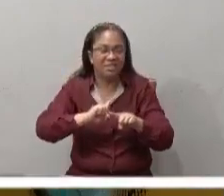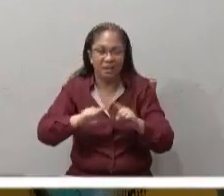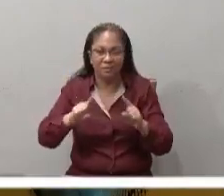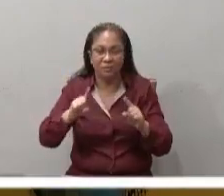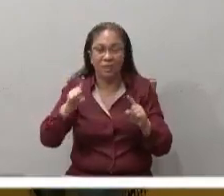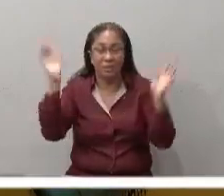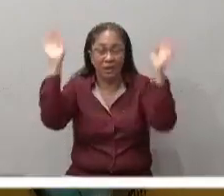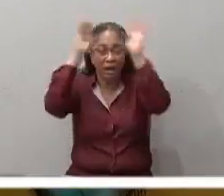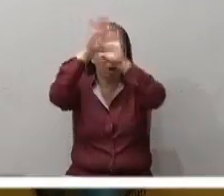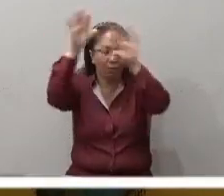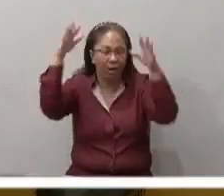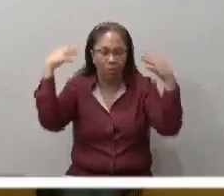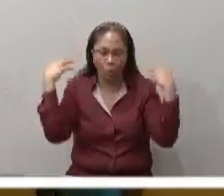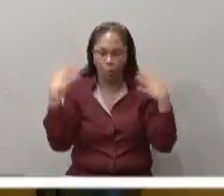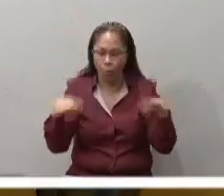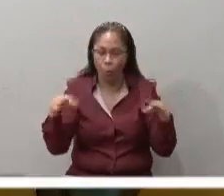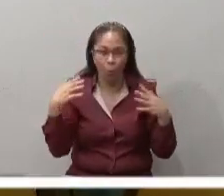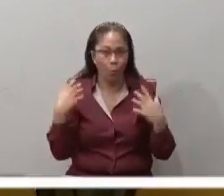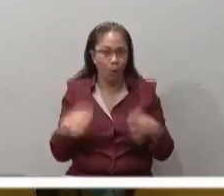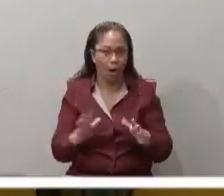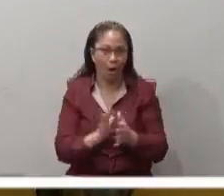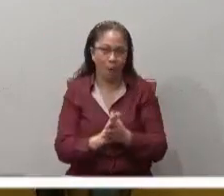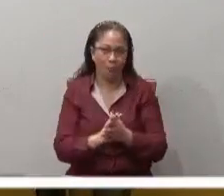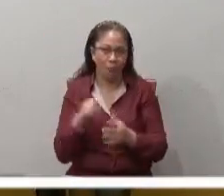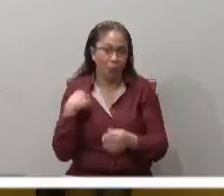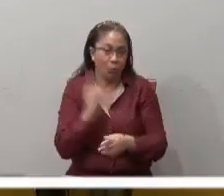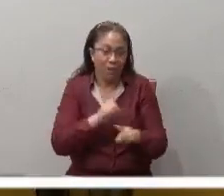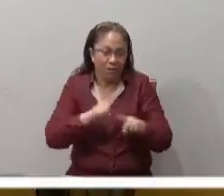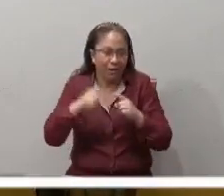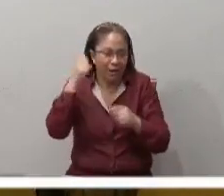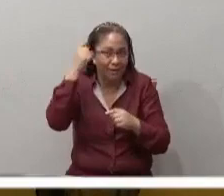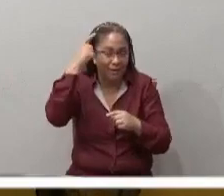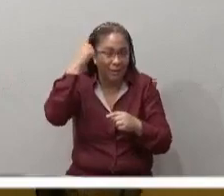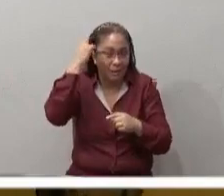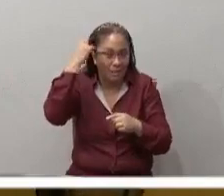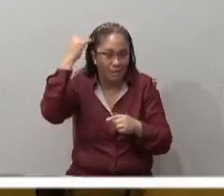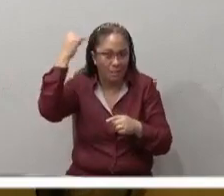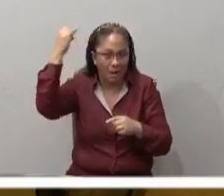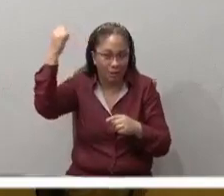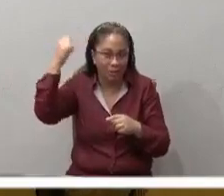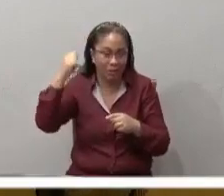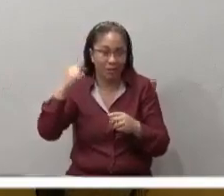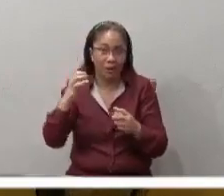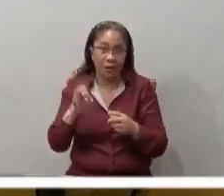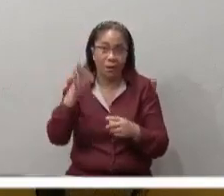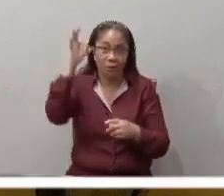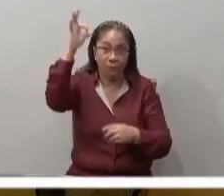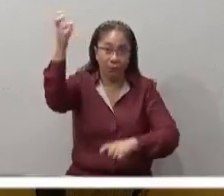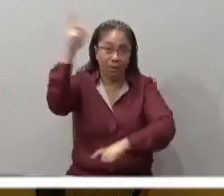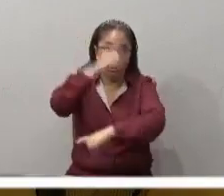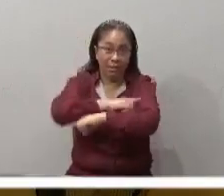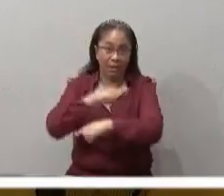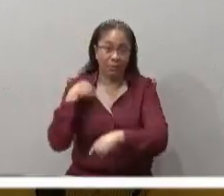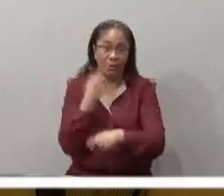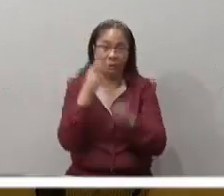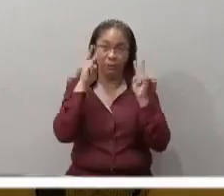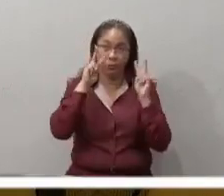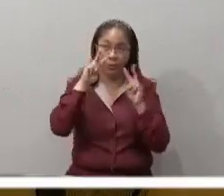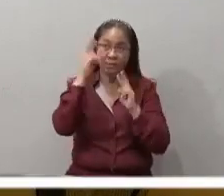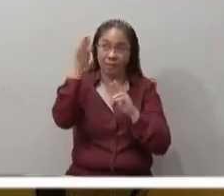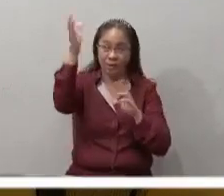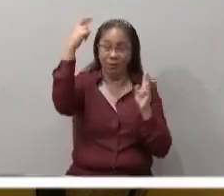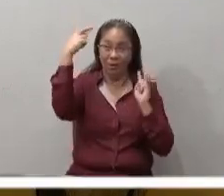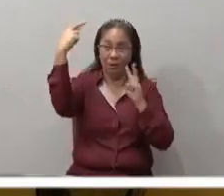Nothing prepares us, brothers and sisters, for what that great day will reveal when we see God face to face. Nothing in